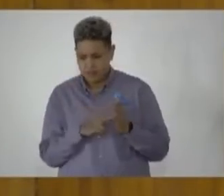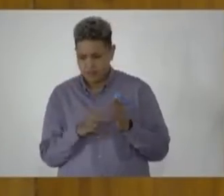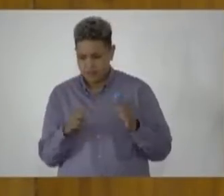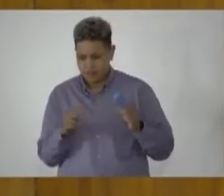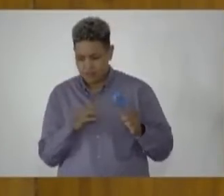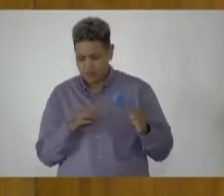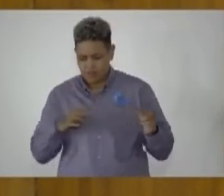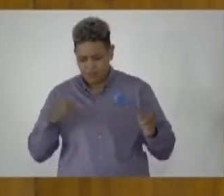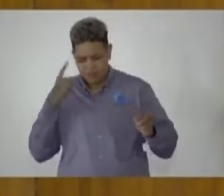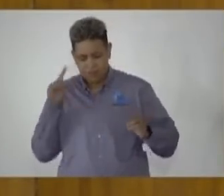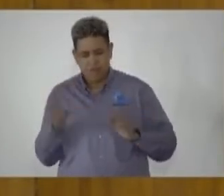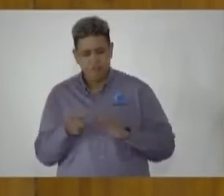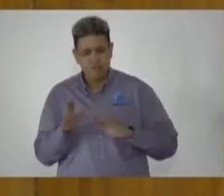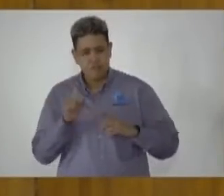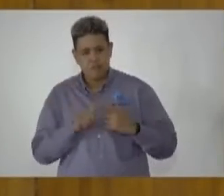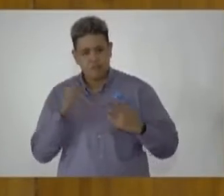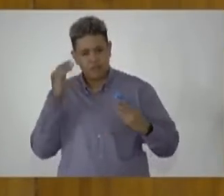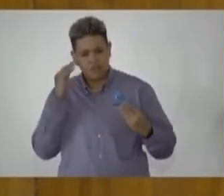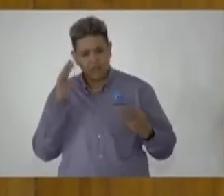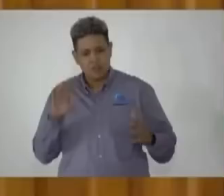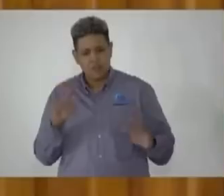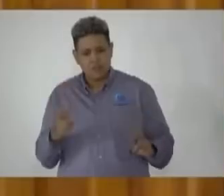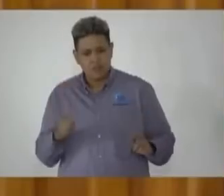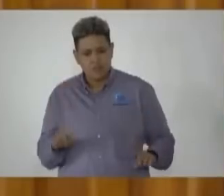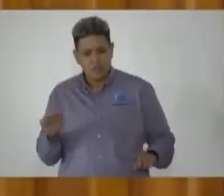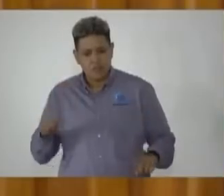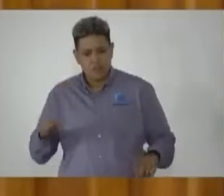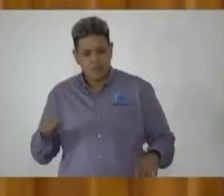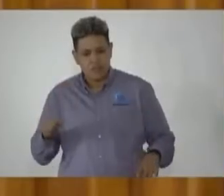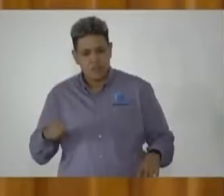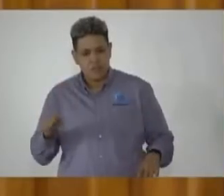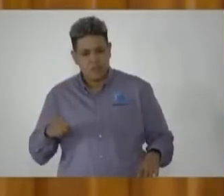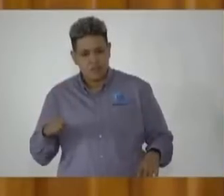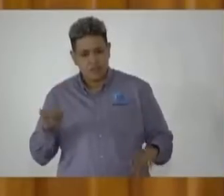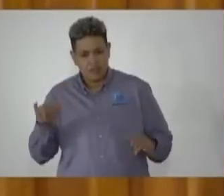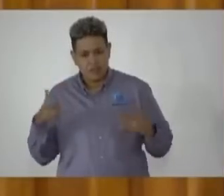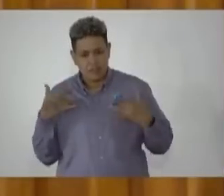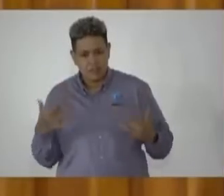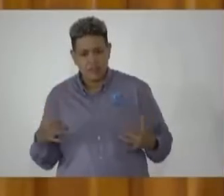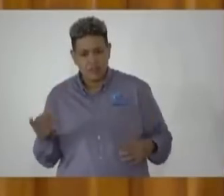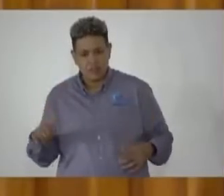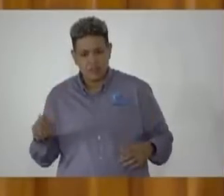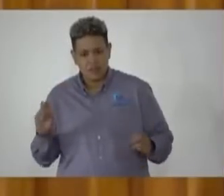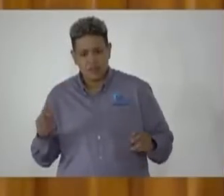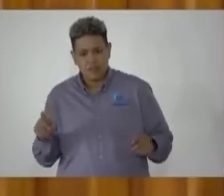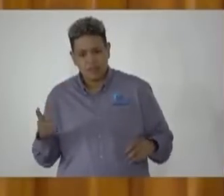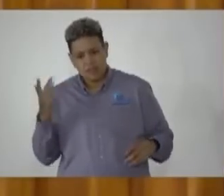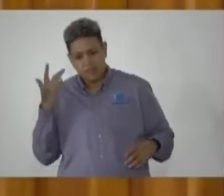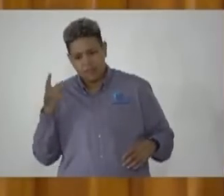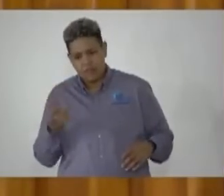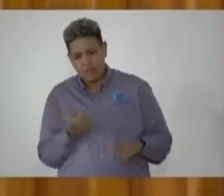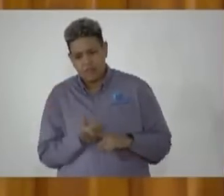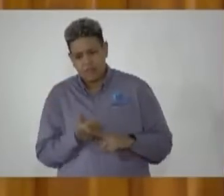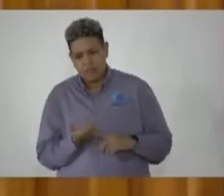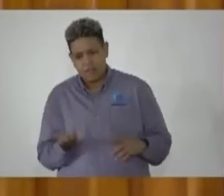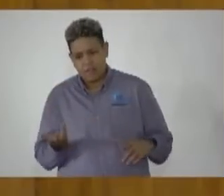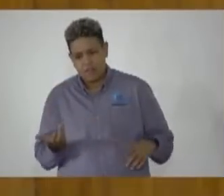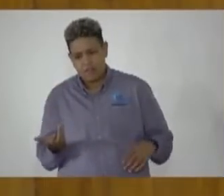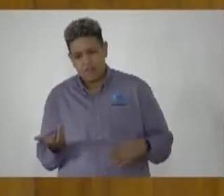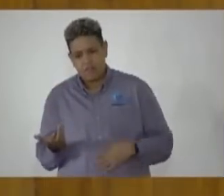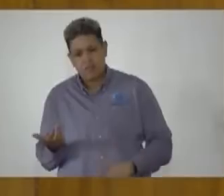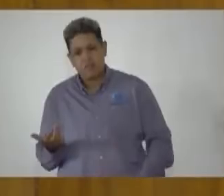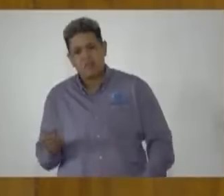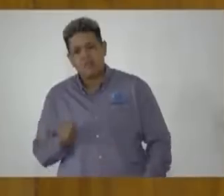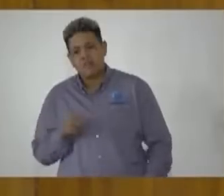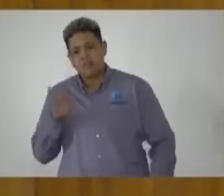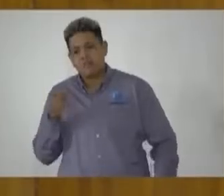for review and consideration? Yes, yes, sir. That is the intent? Yes, sir. Okay, because I